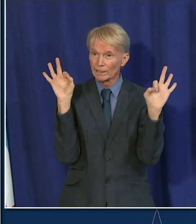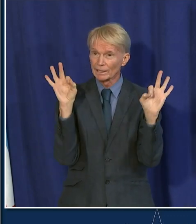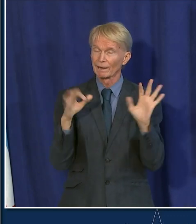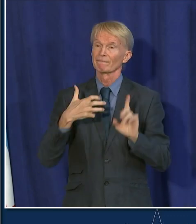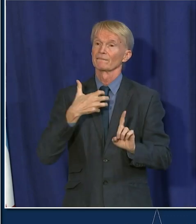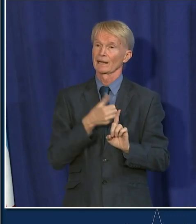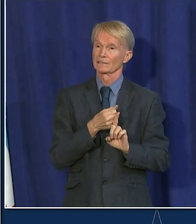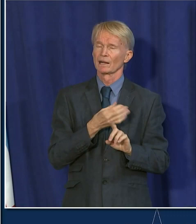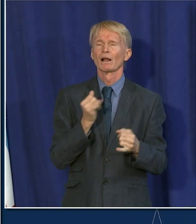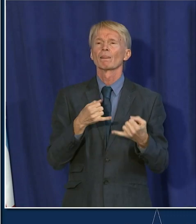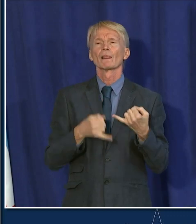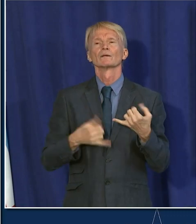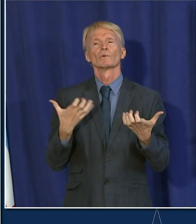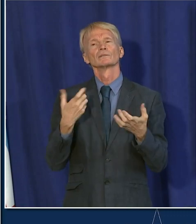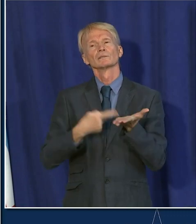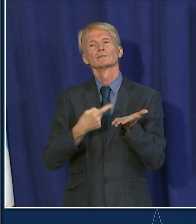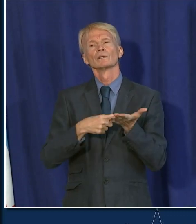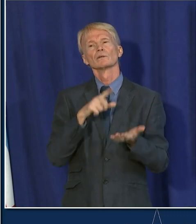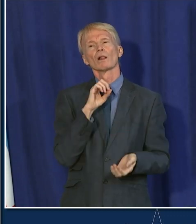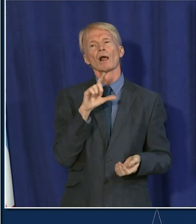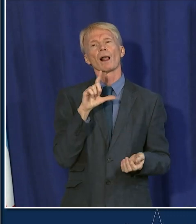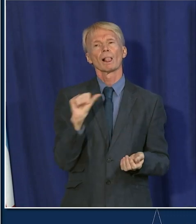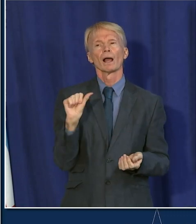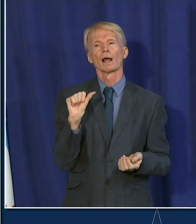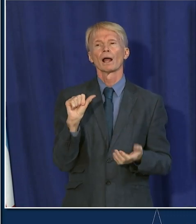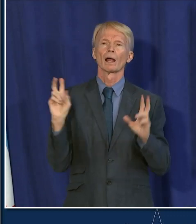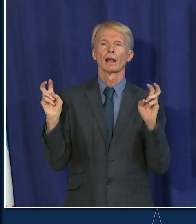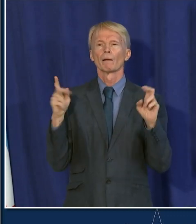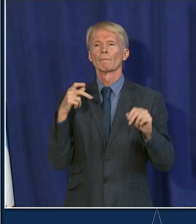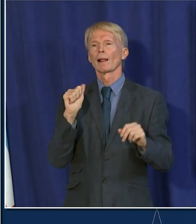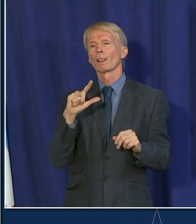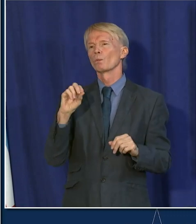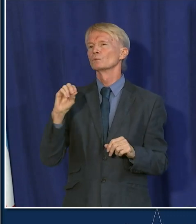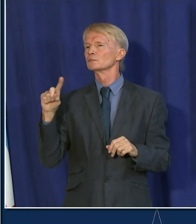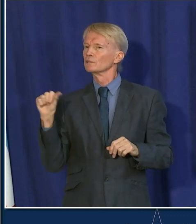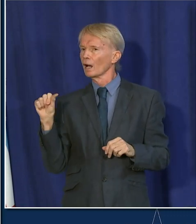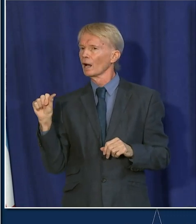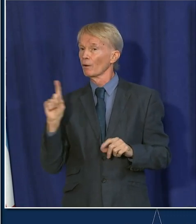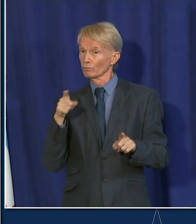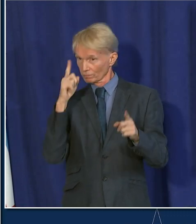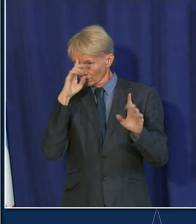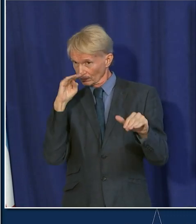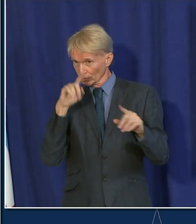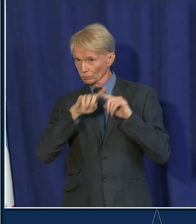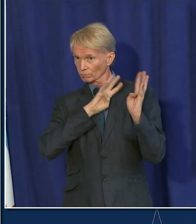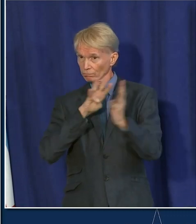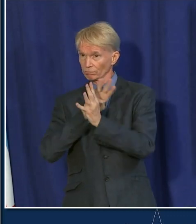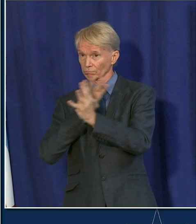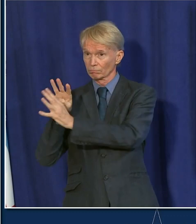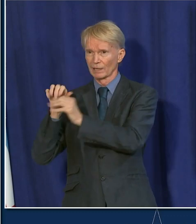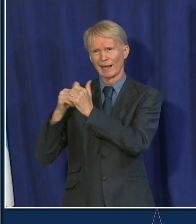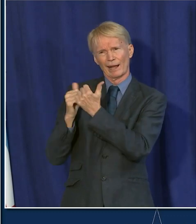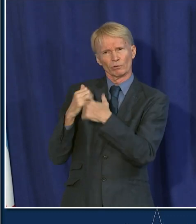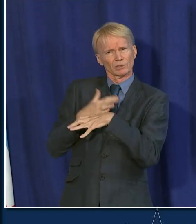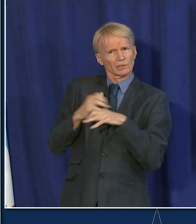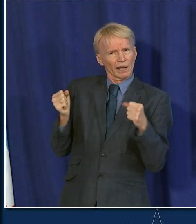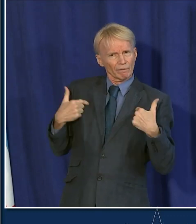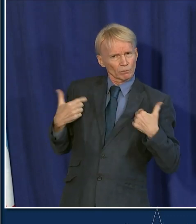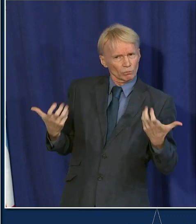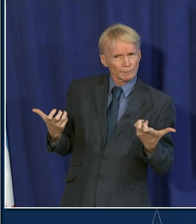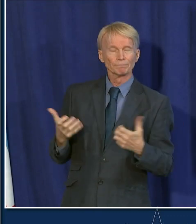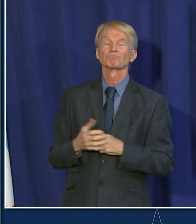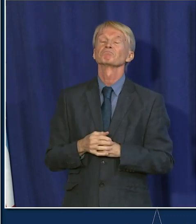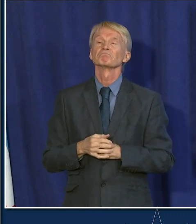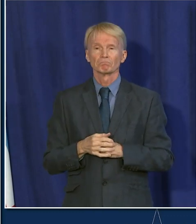Finally, I want to talk about Lolla because I know people have questions. So where we're thinking about attending Lollapalooza and how to attend safely, I want to